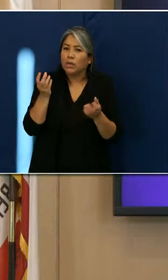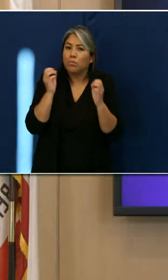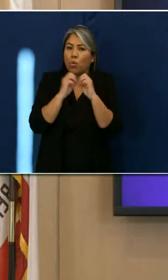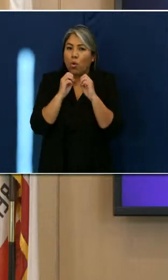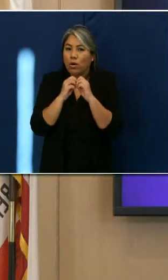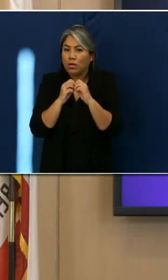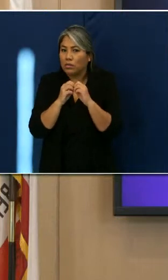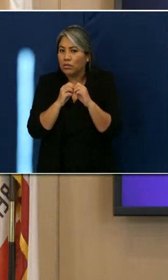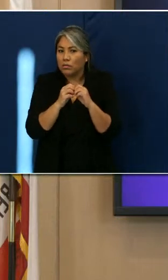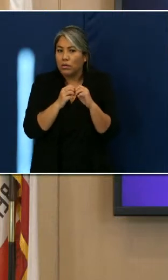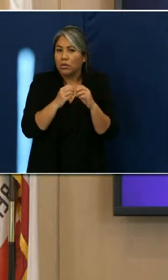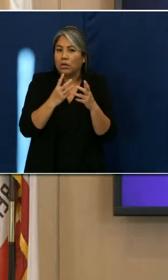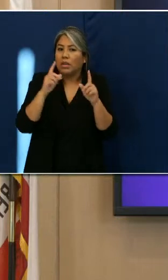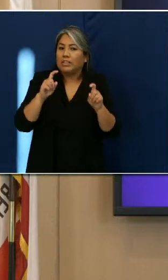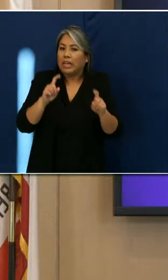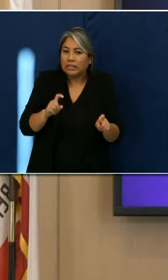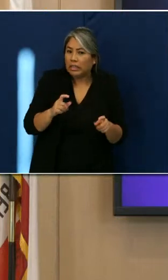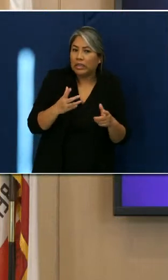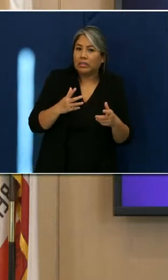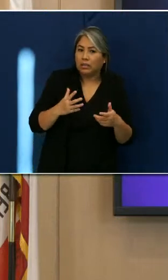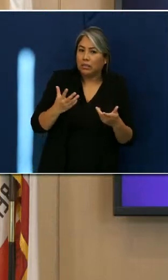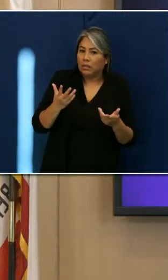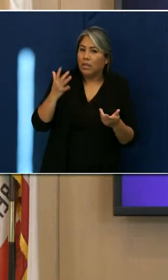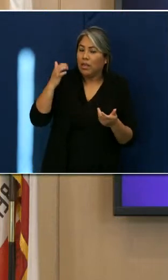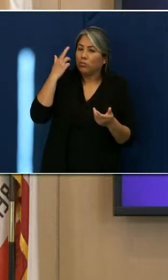a trend that's been happening at some other sites as well.